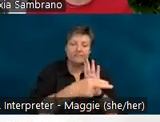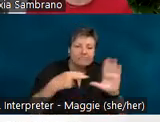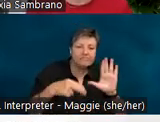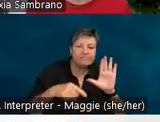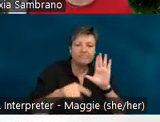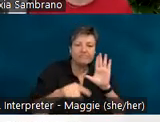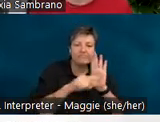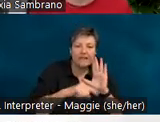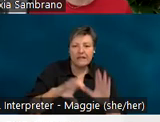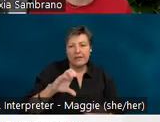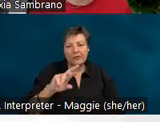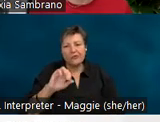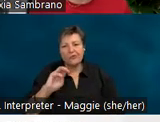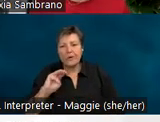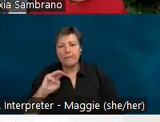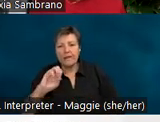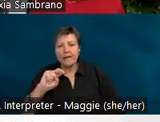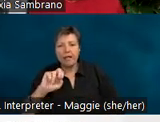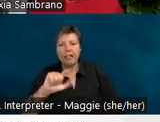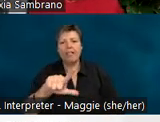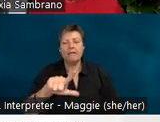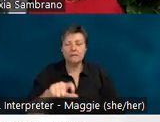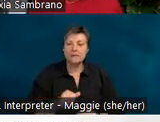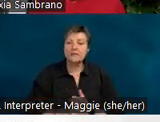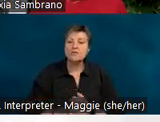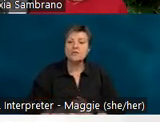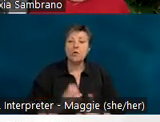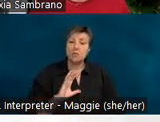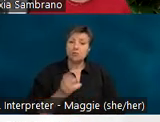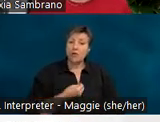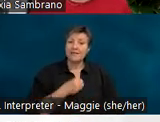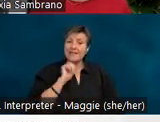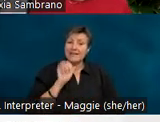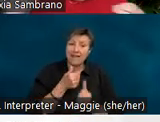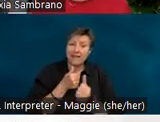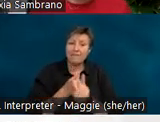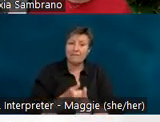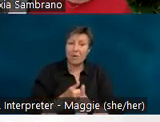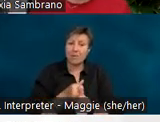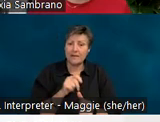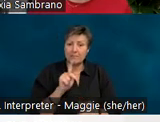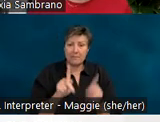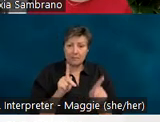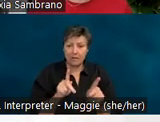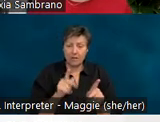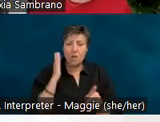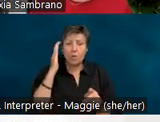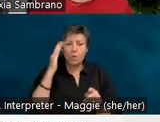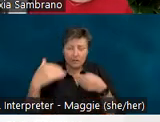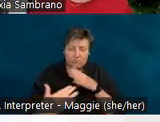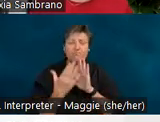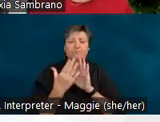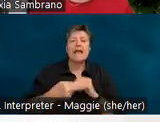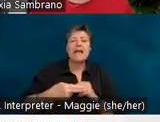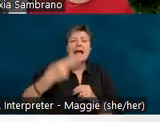of violence that impacts trans folks. So trans and gender nonconforming people who do engage in sex work will definitely face higher rates of intimate